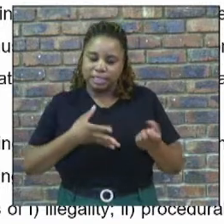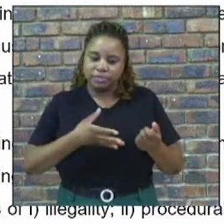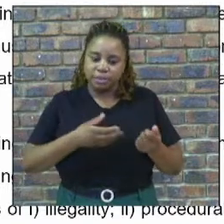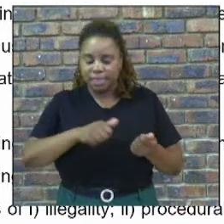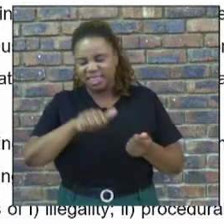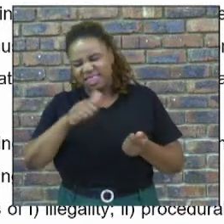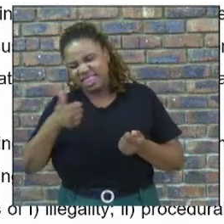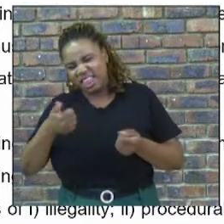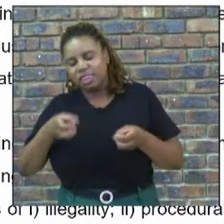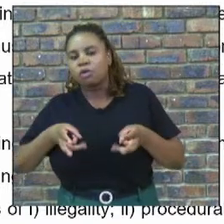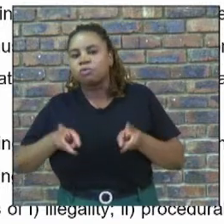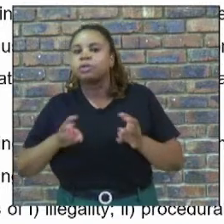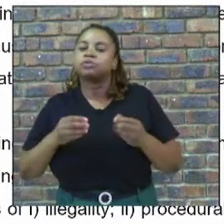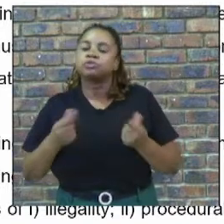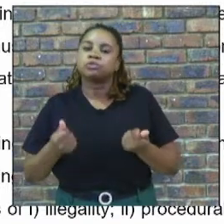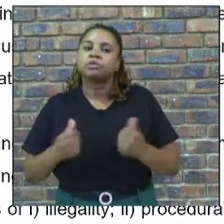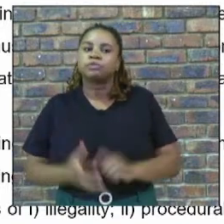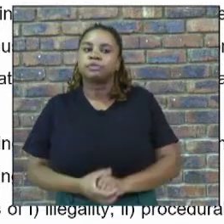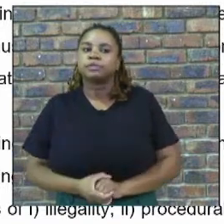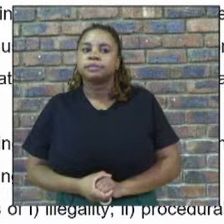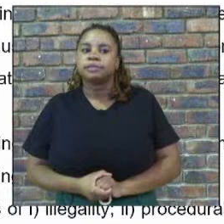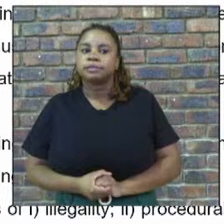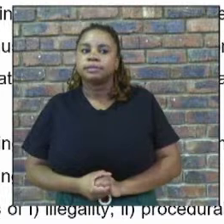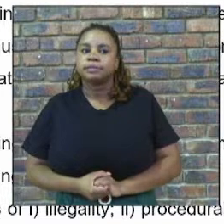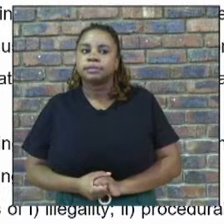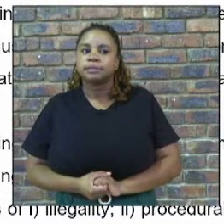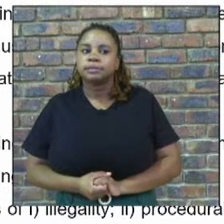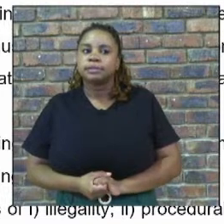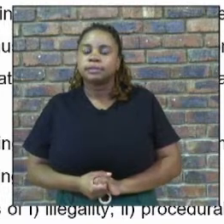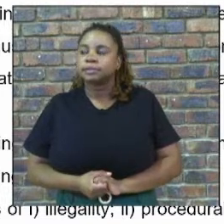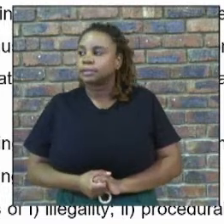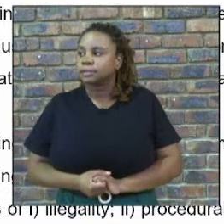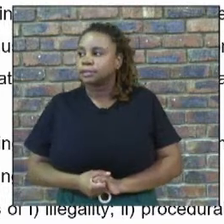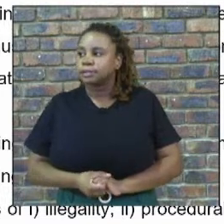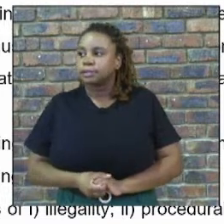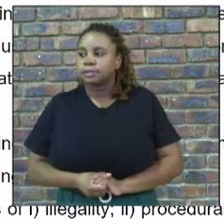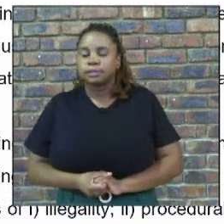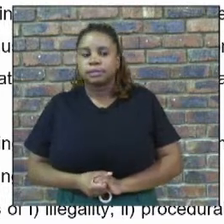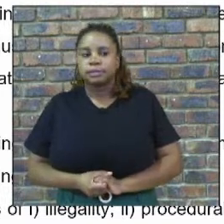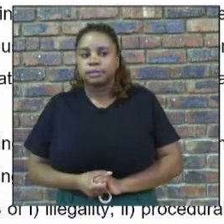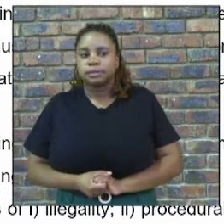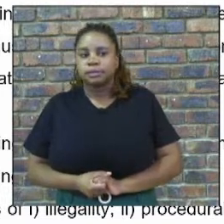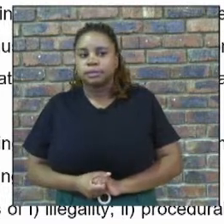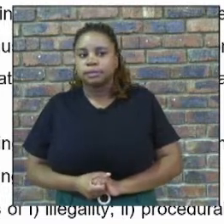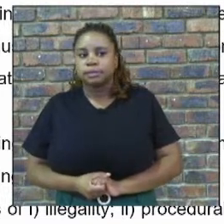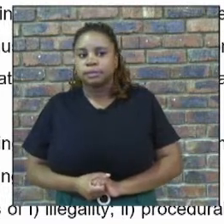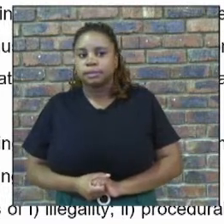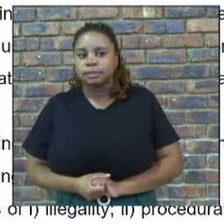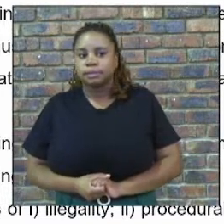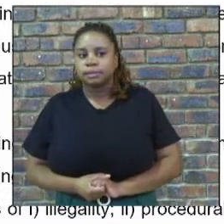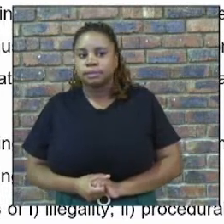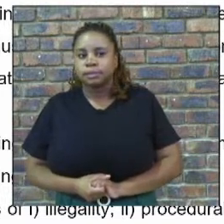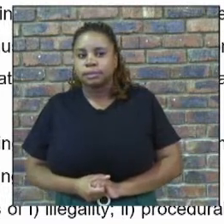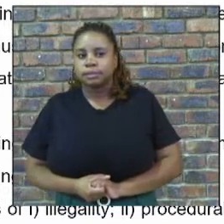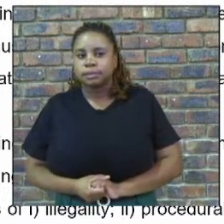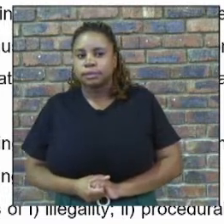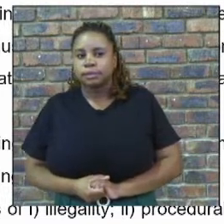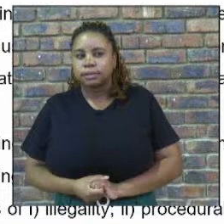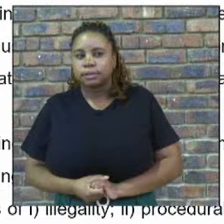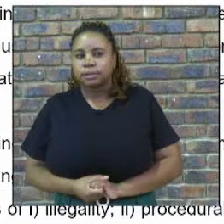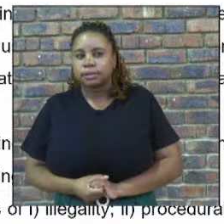Provision is, however, made for review, specifically on the grounds of 1,